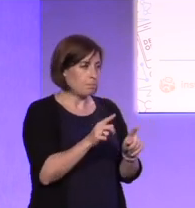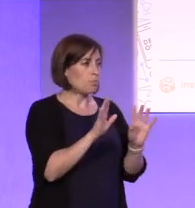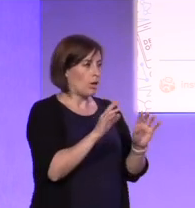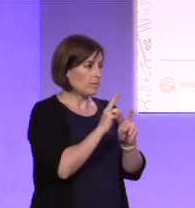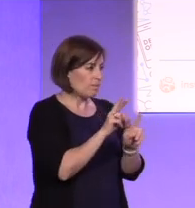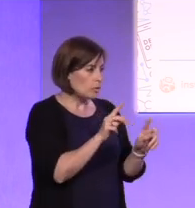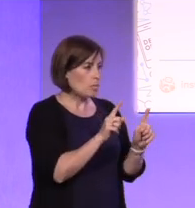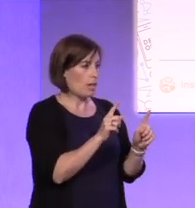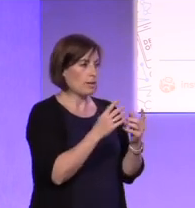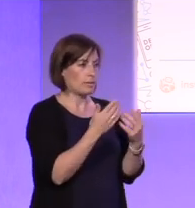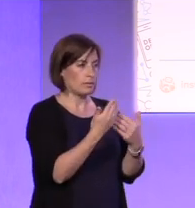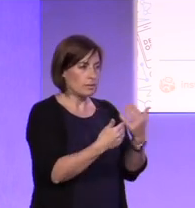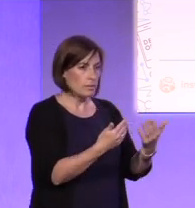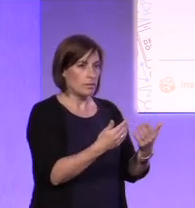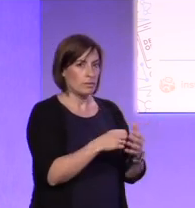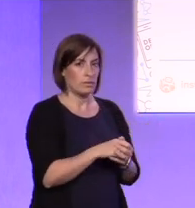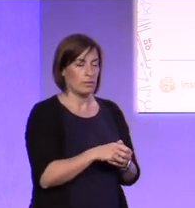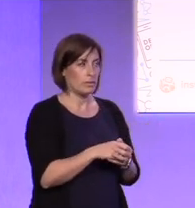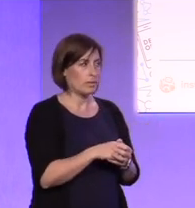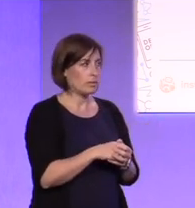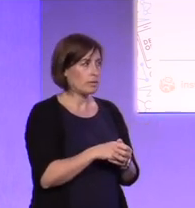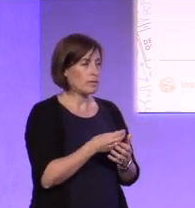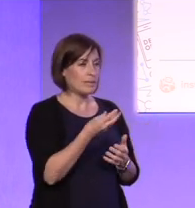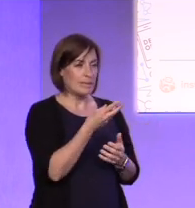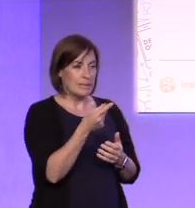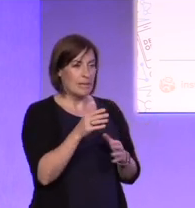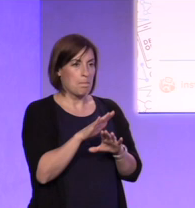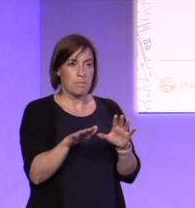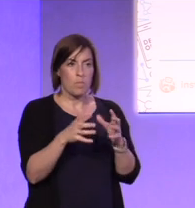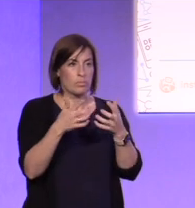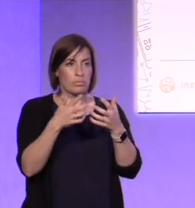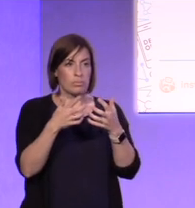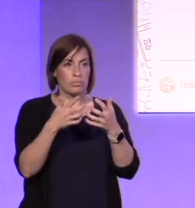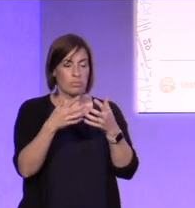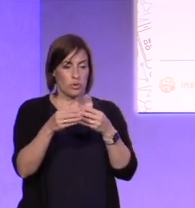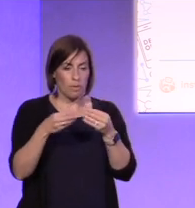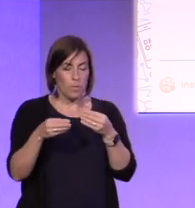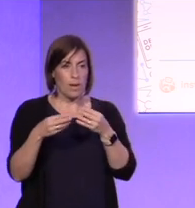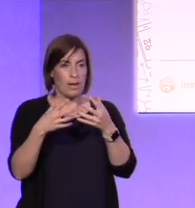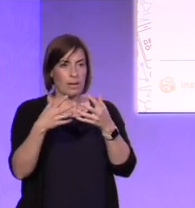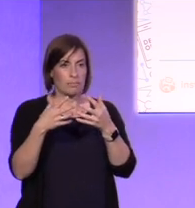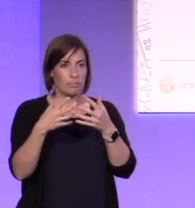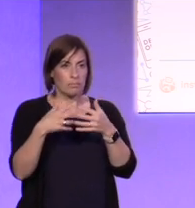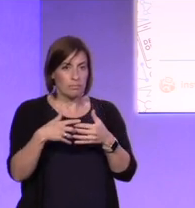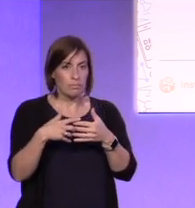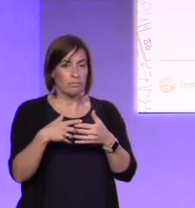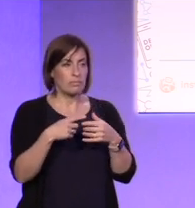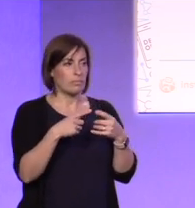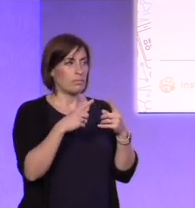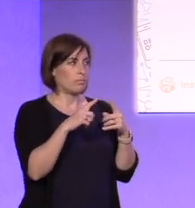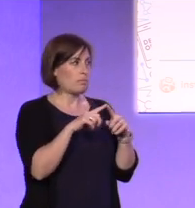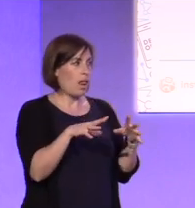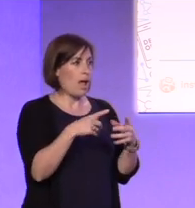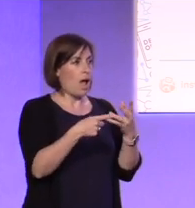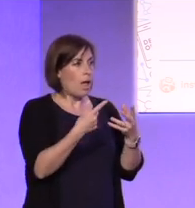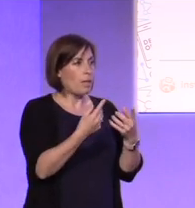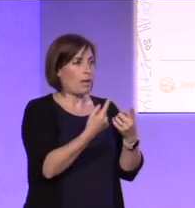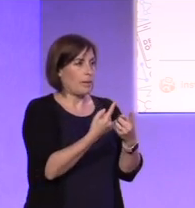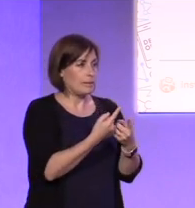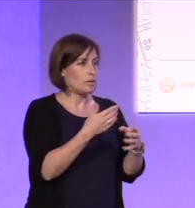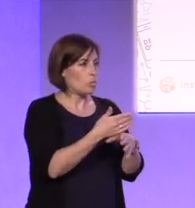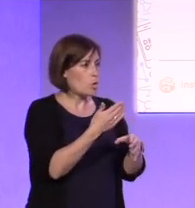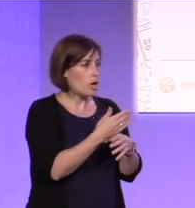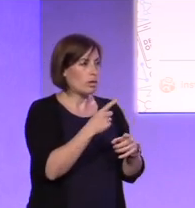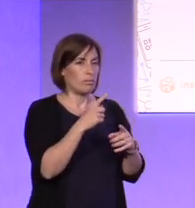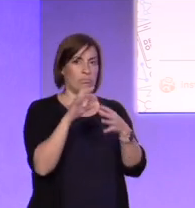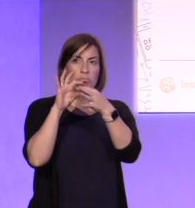that were not even software engineering related, risk assessment, pen tests, even meetings, engagement with the wider organization, everything we started to